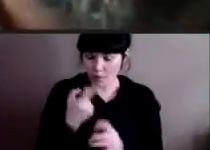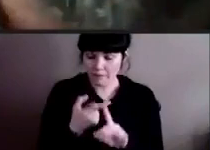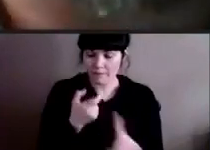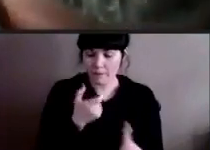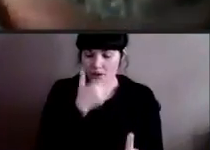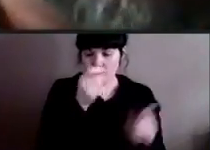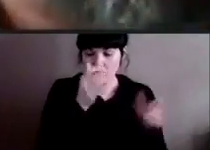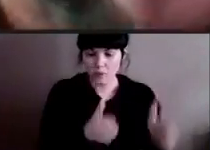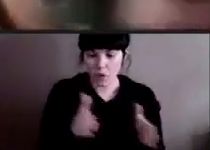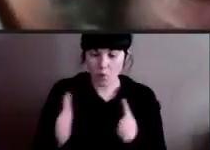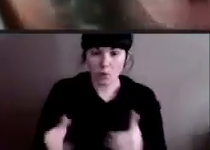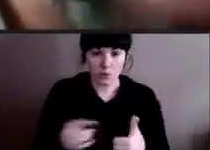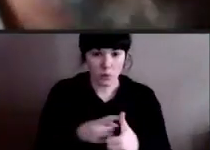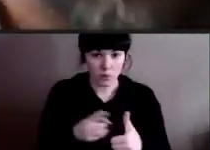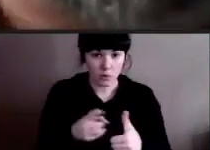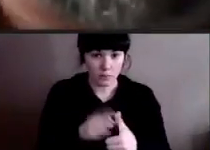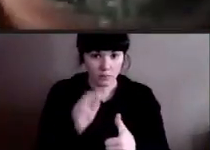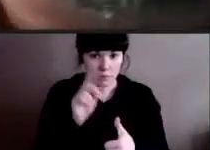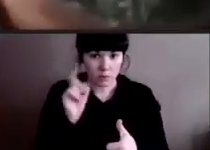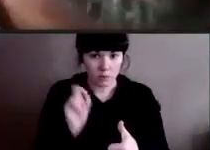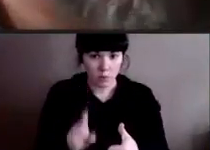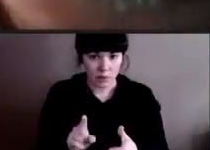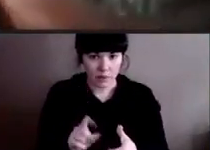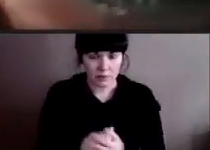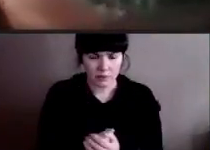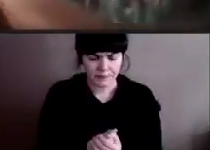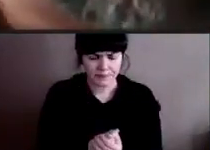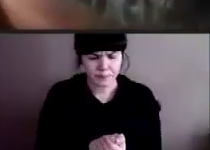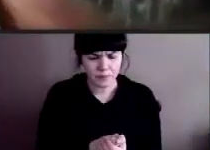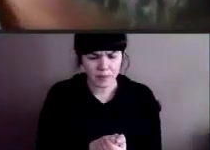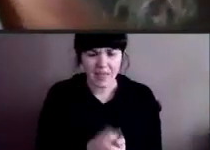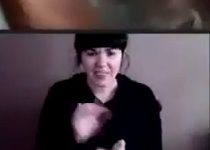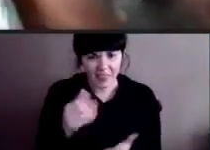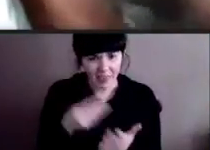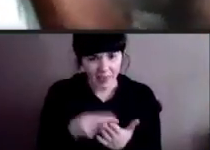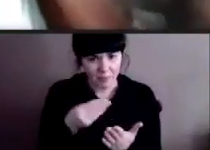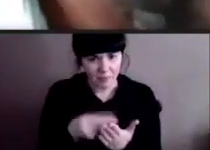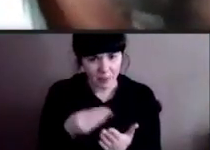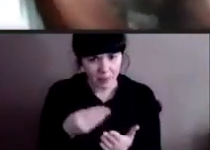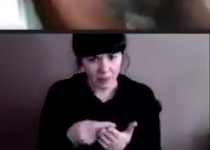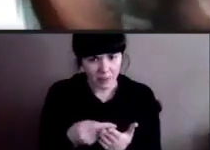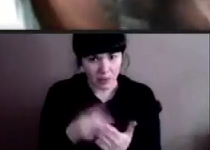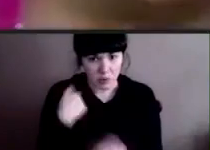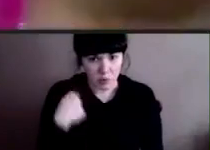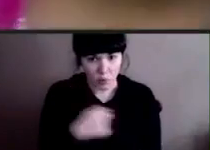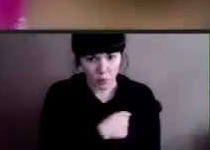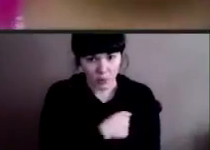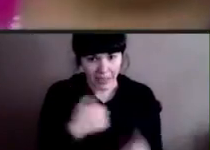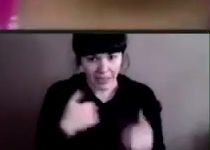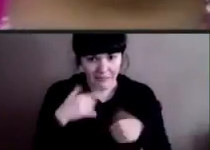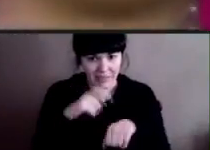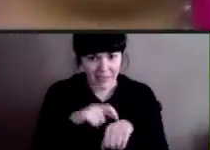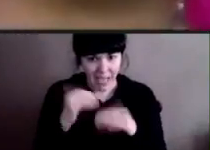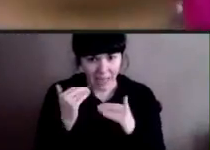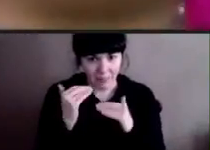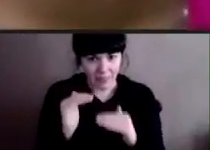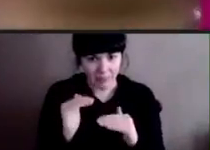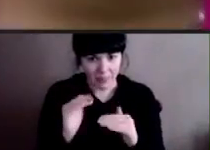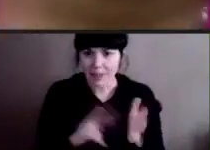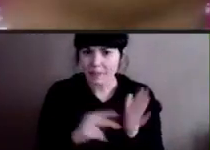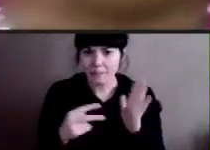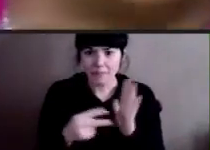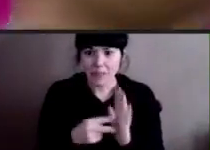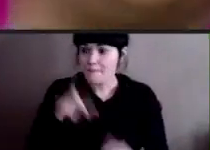deadline on when these dollars have to be spent before we actually lose the dollars? Yes, the dollars need to be